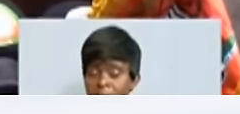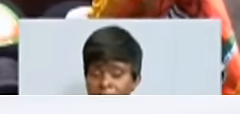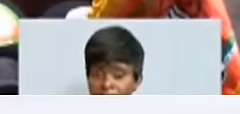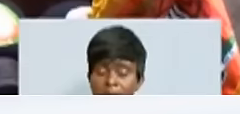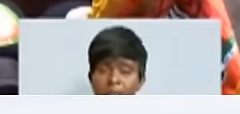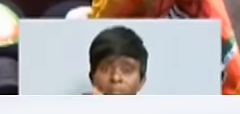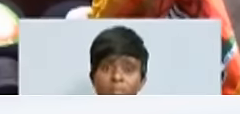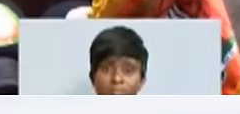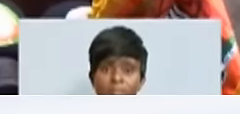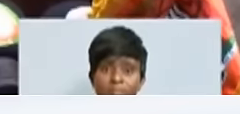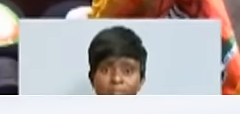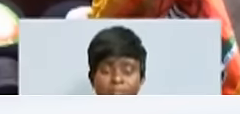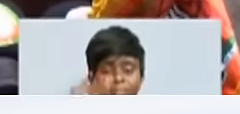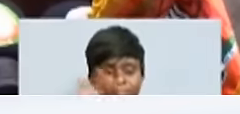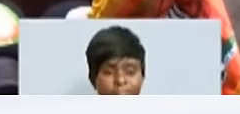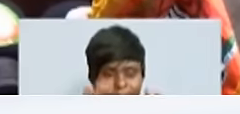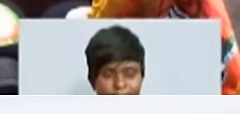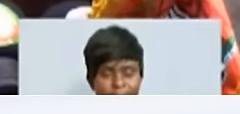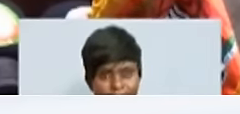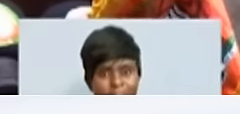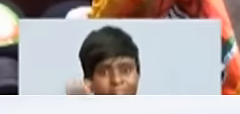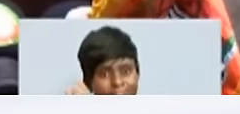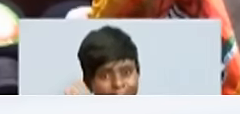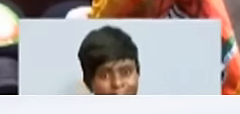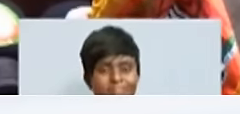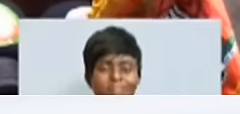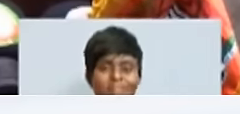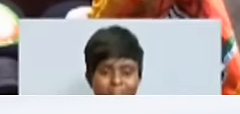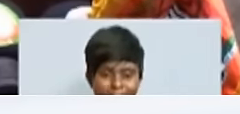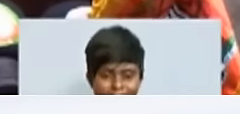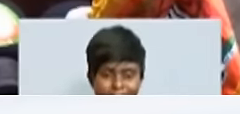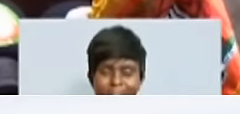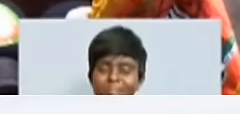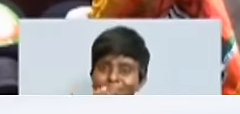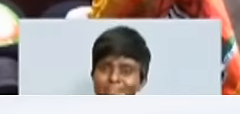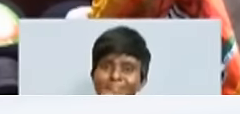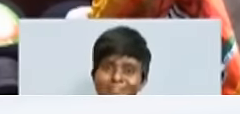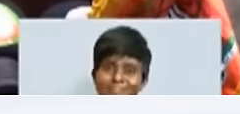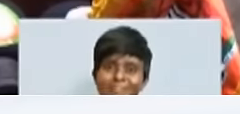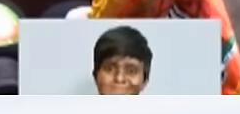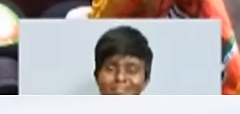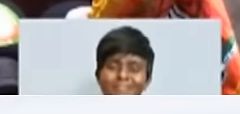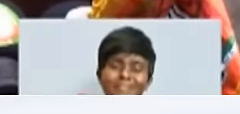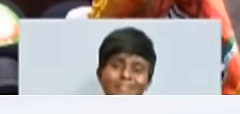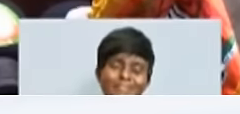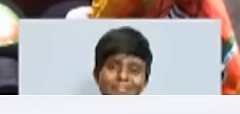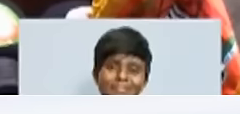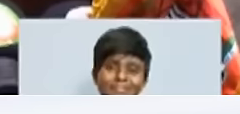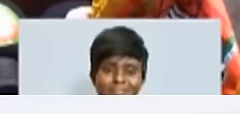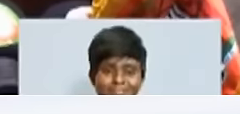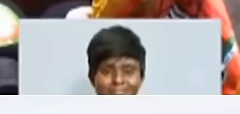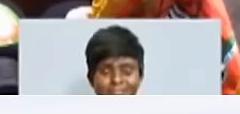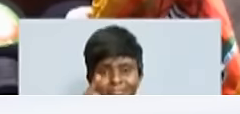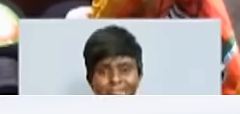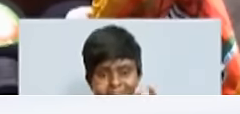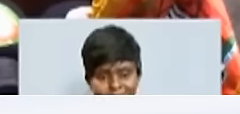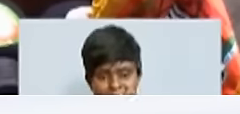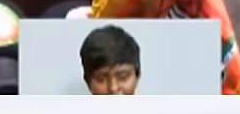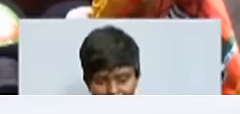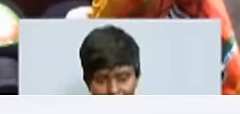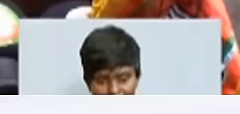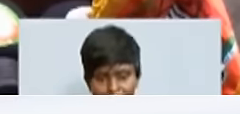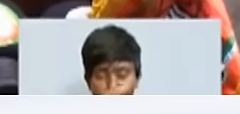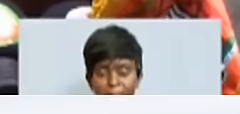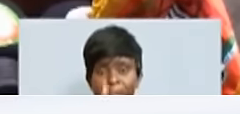continuous voter registration. It's now operational. A program which is in line with